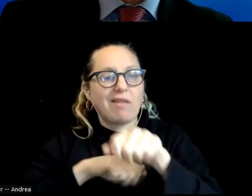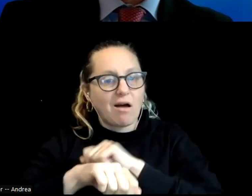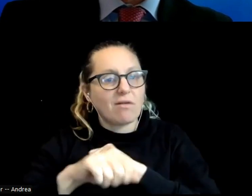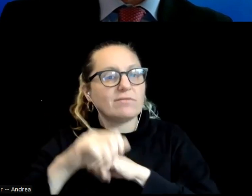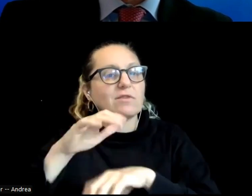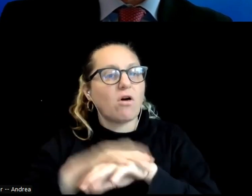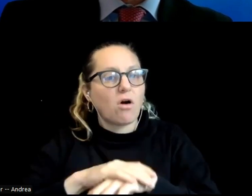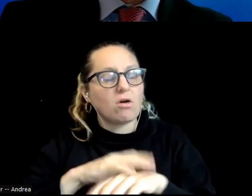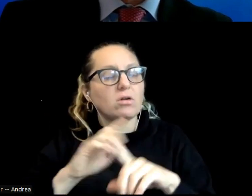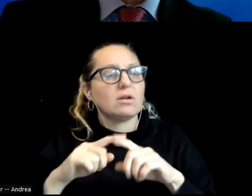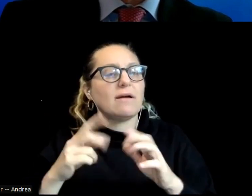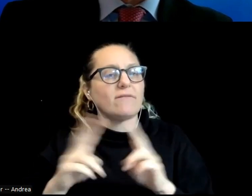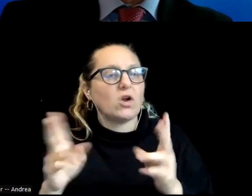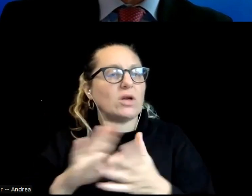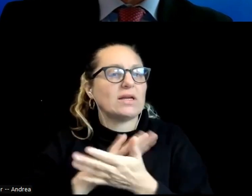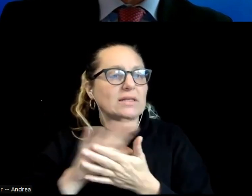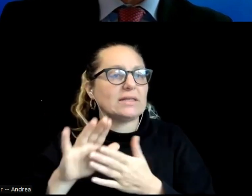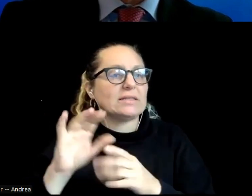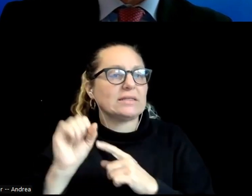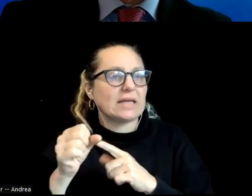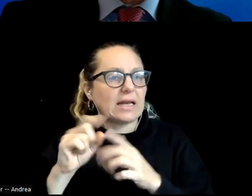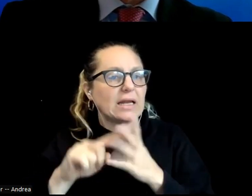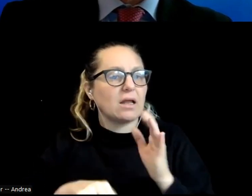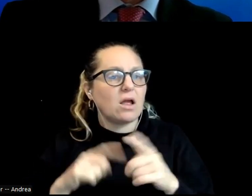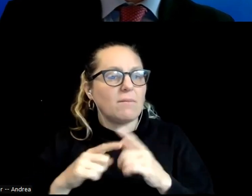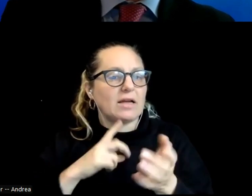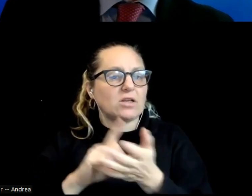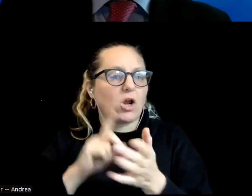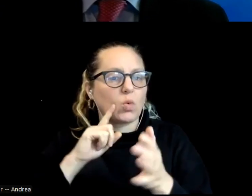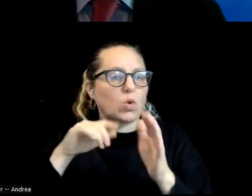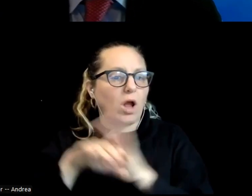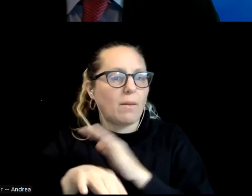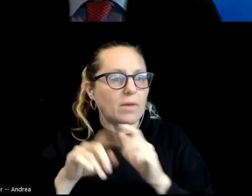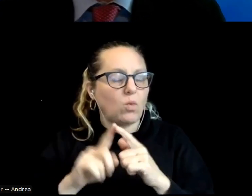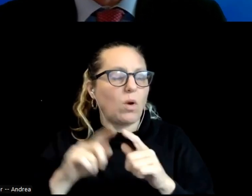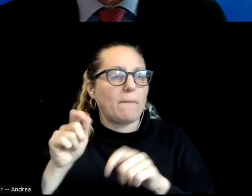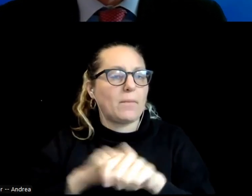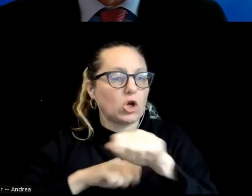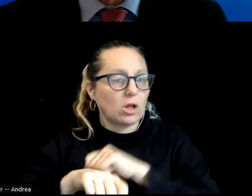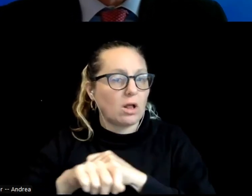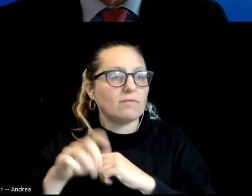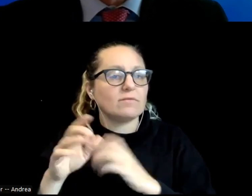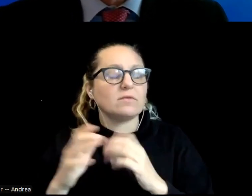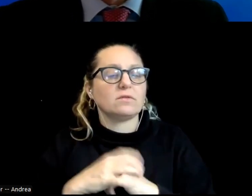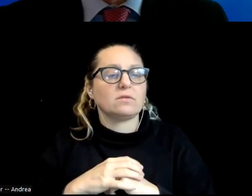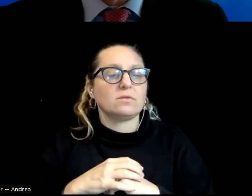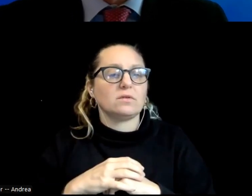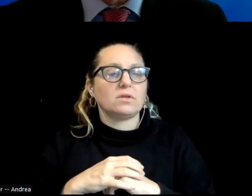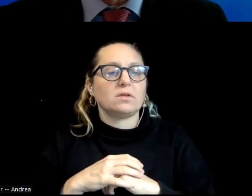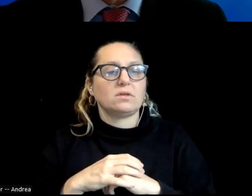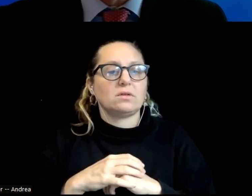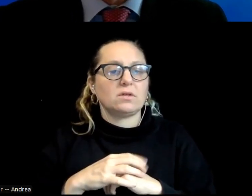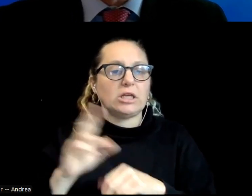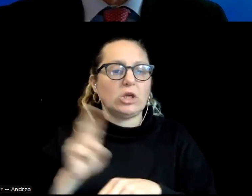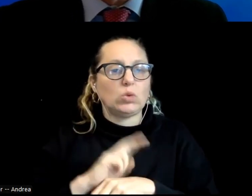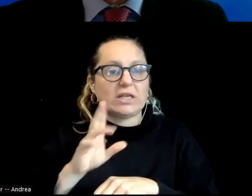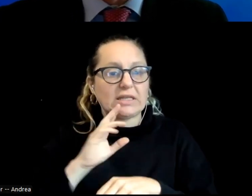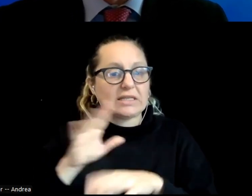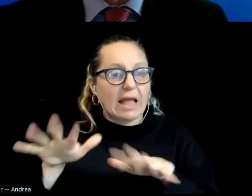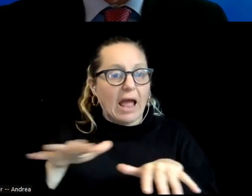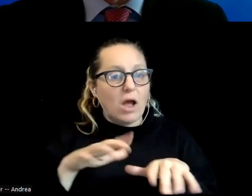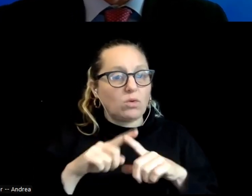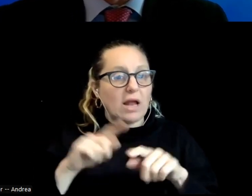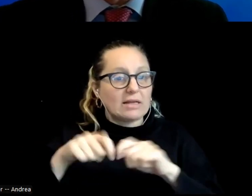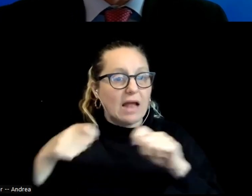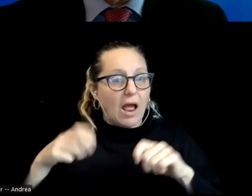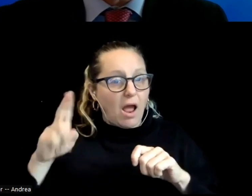Very sterile setting. My doctor would come in, I would put his gloves on, don his don his gown, tie him up, and then